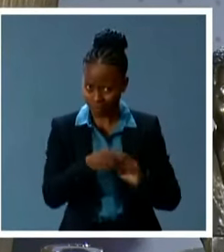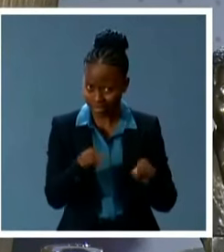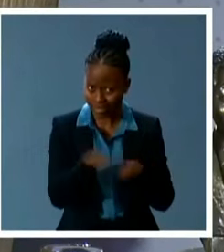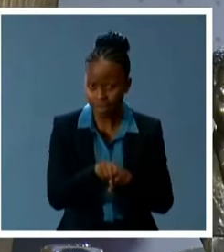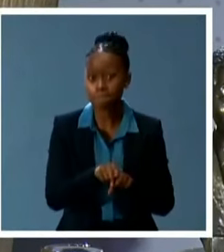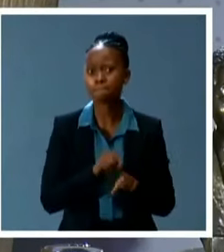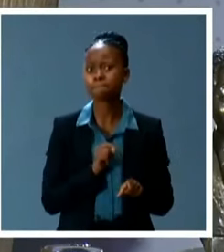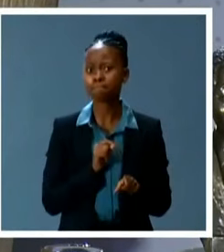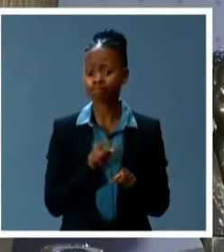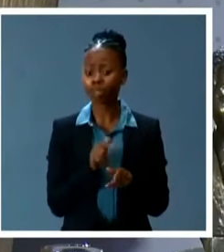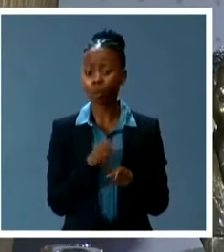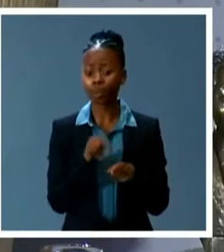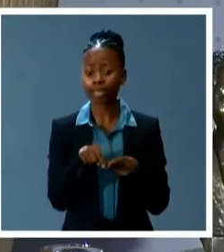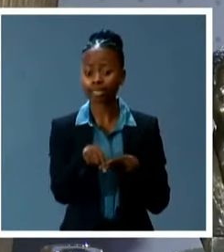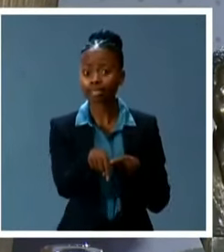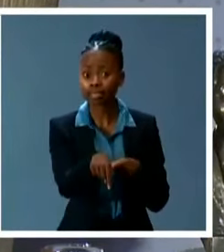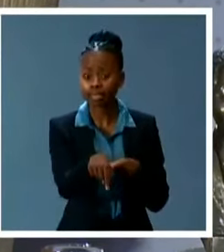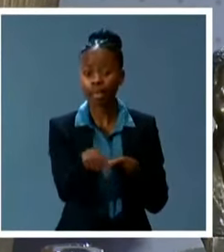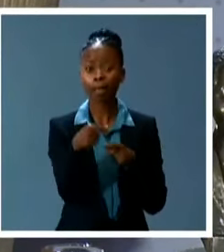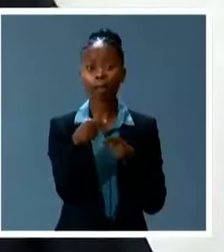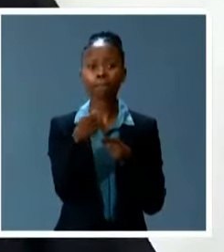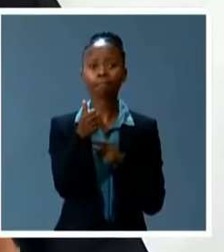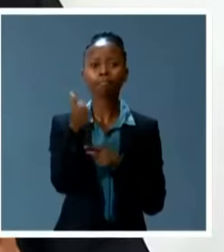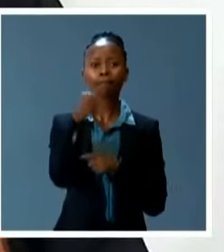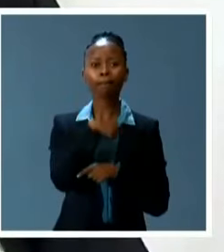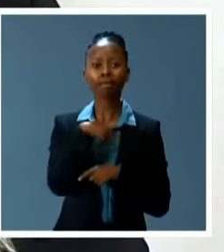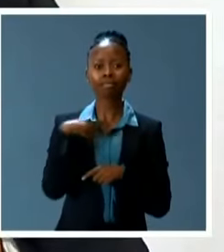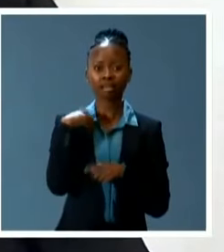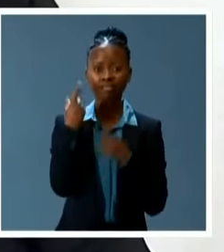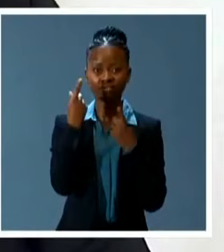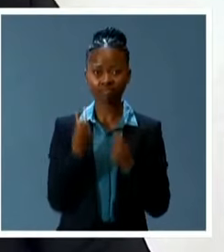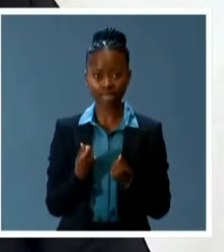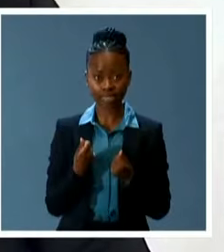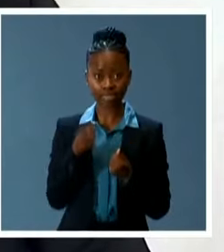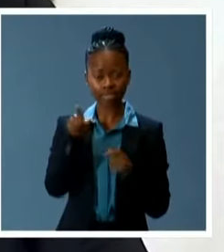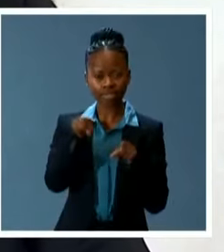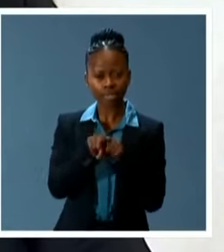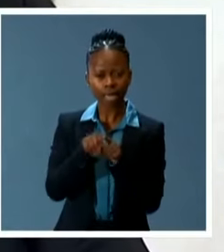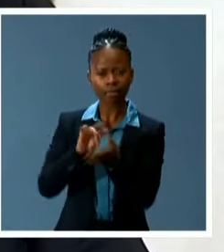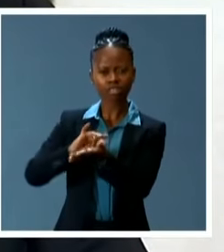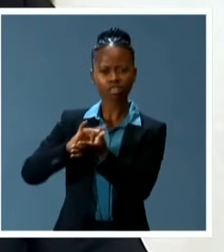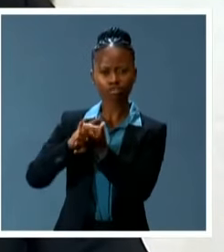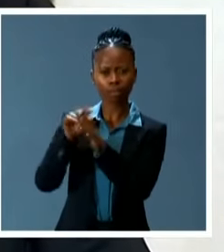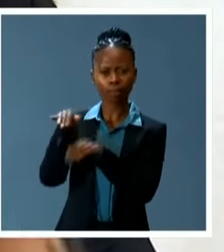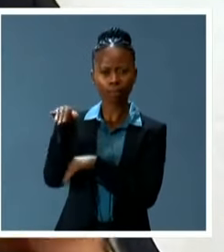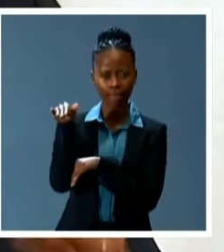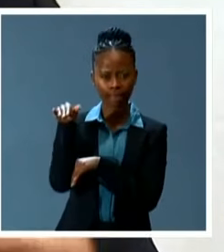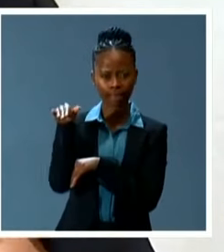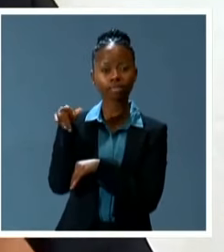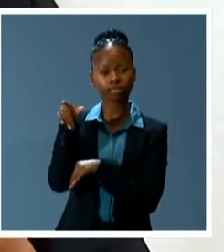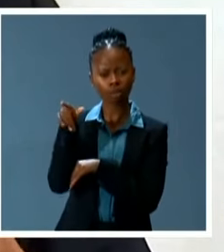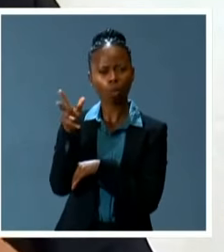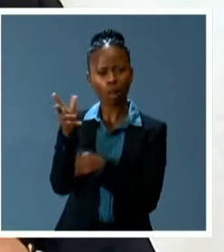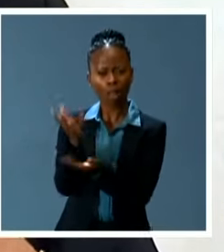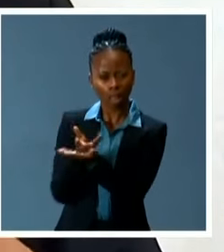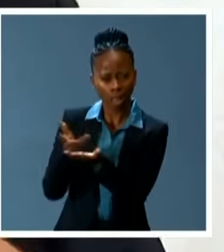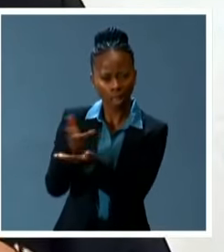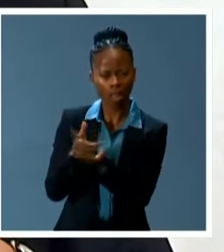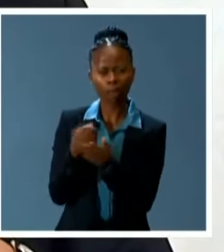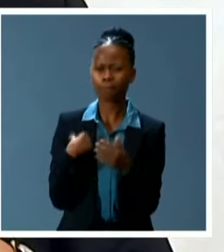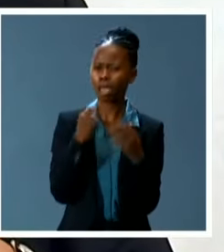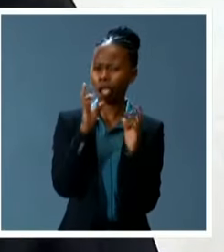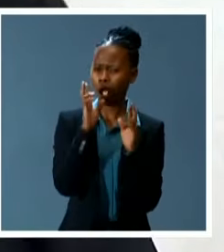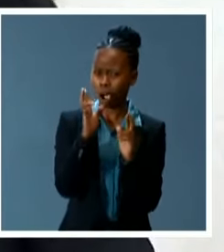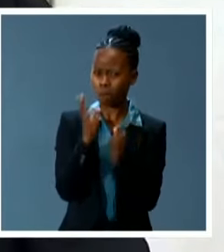this weekend a meeting of the Minister of Finance of the G20, I hope, and the central bank governors, I hope, that the consultations that we made will allow this